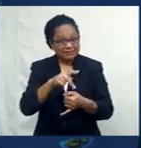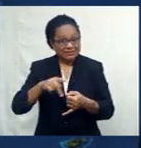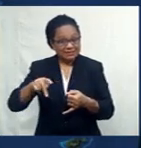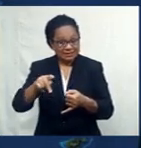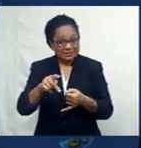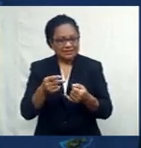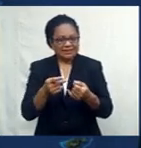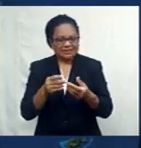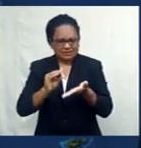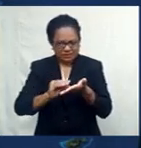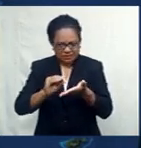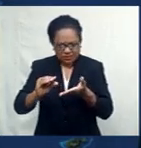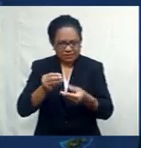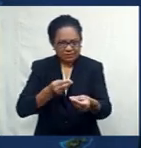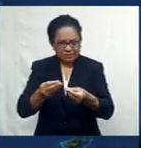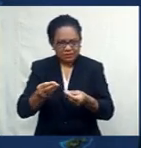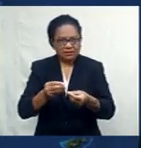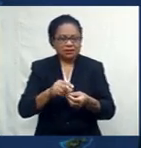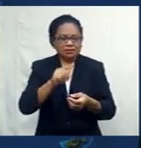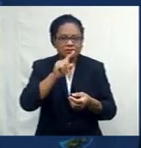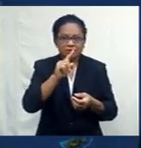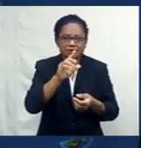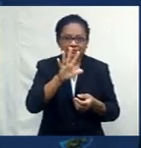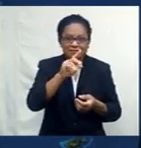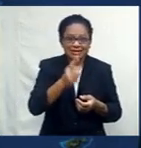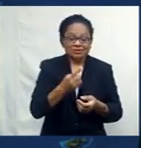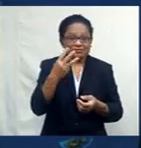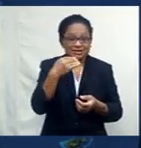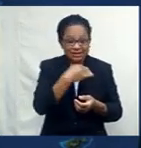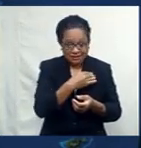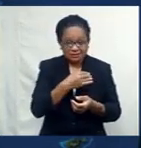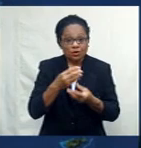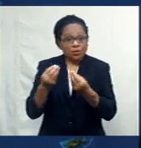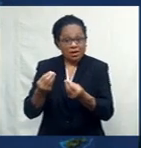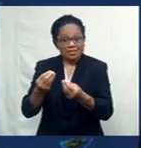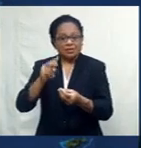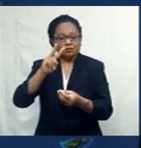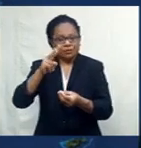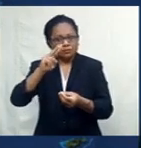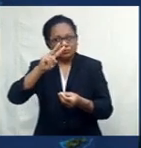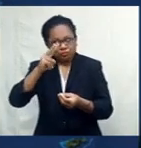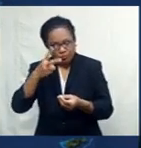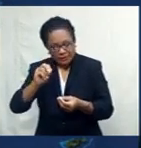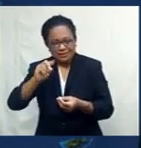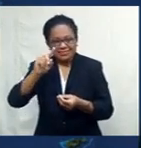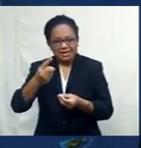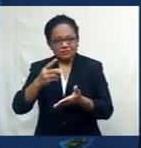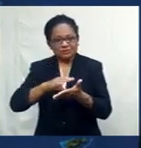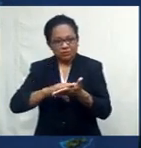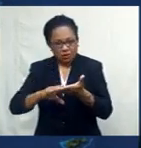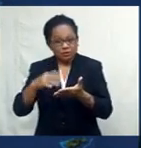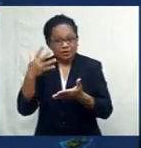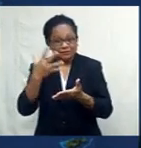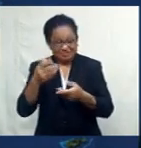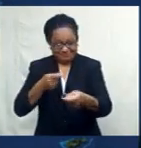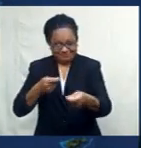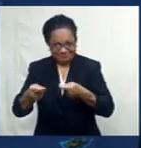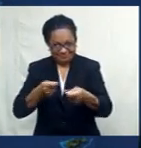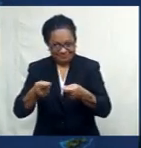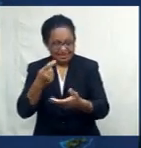of 5,300 shares valued just over $20,000 were traded in 15 transactions last